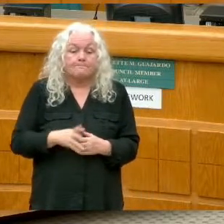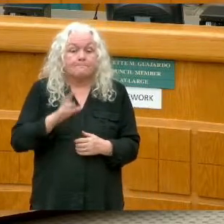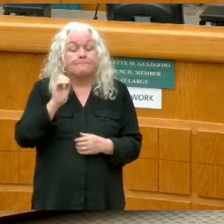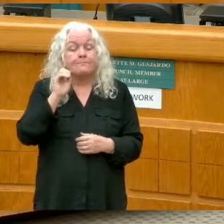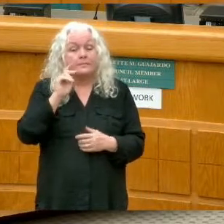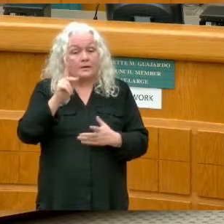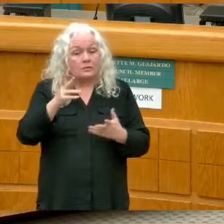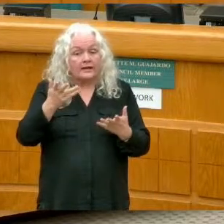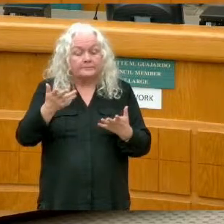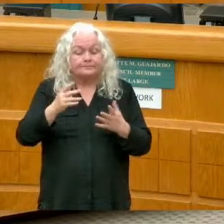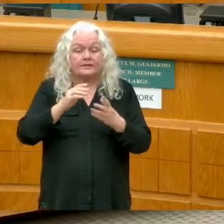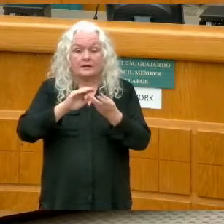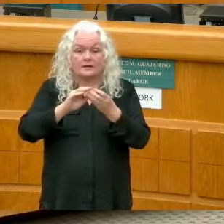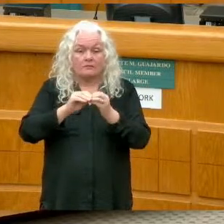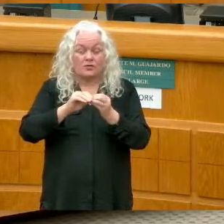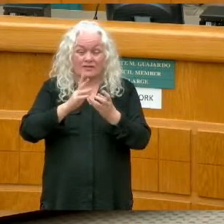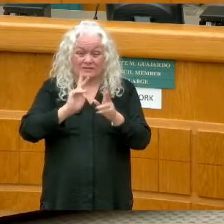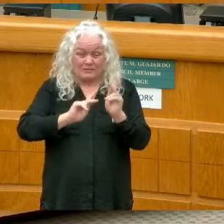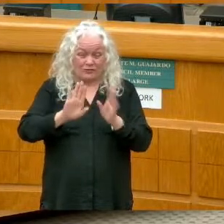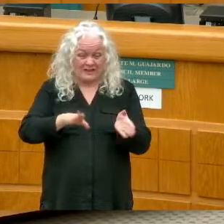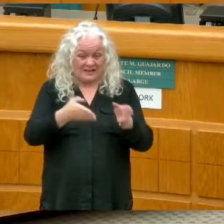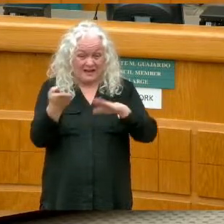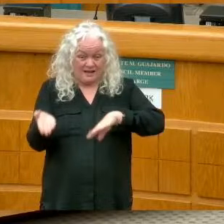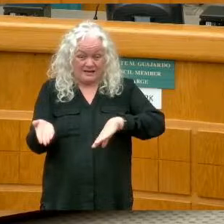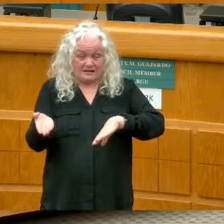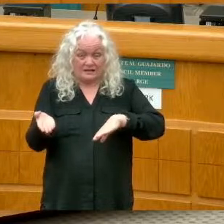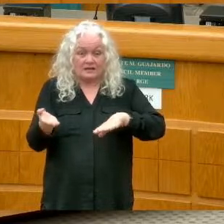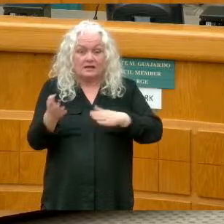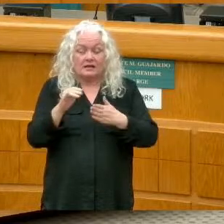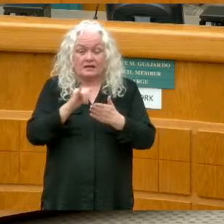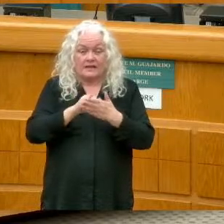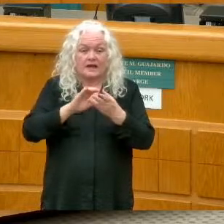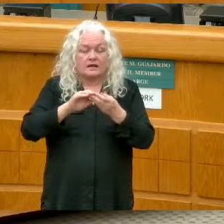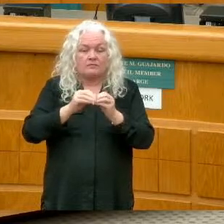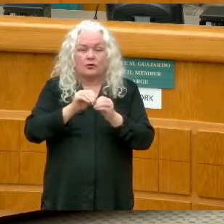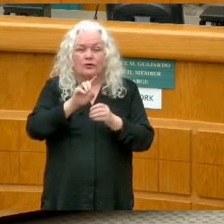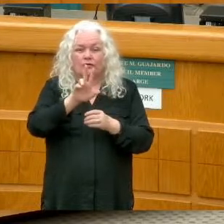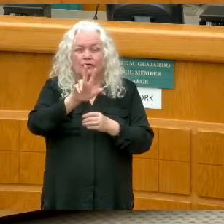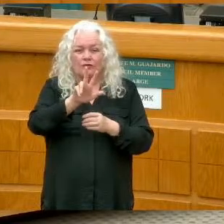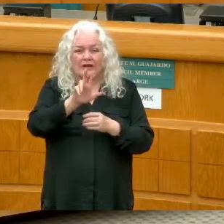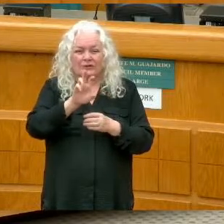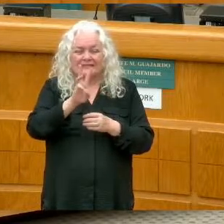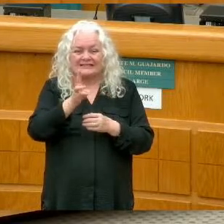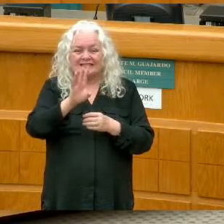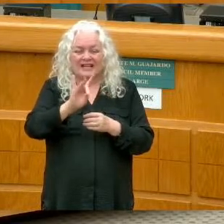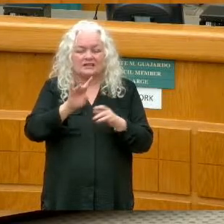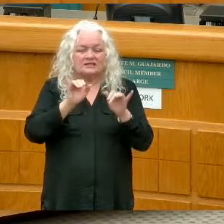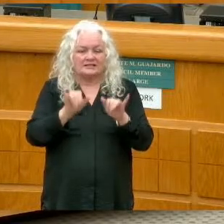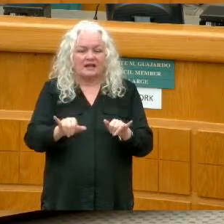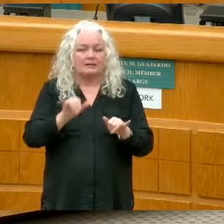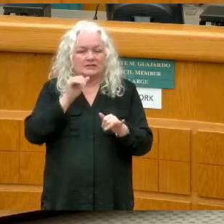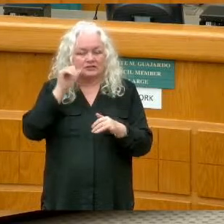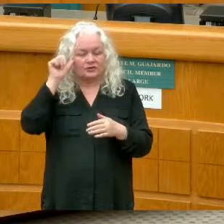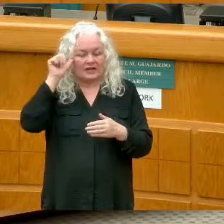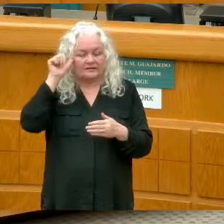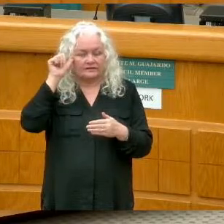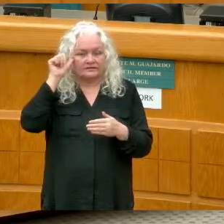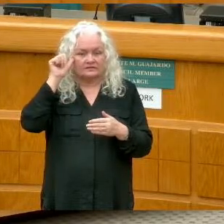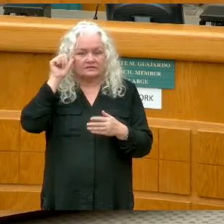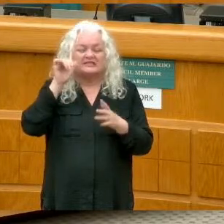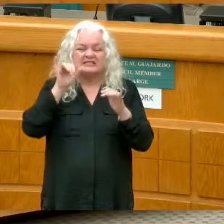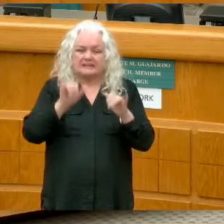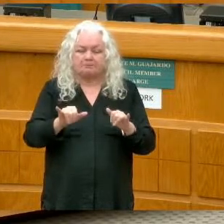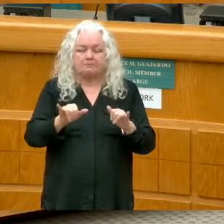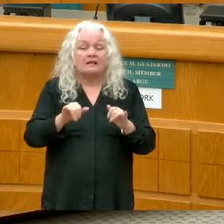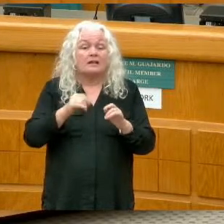Okay, and then the number of deaths. This number 368 is the same number that we had yesterday. And so